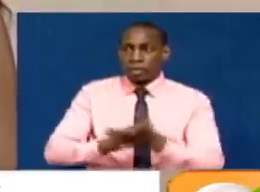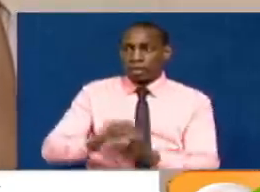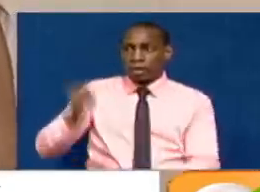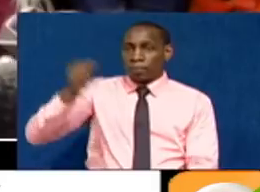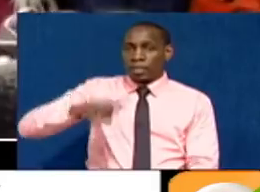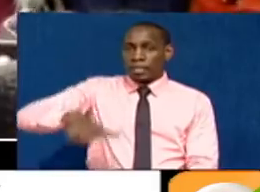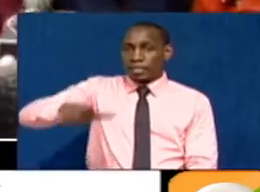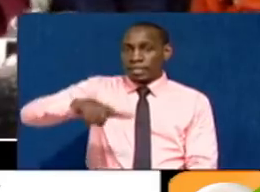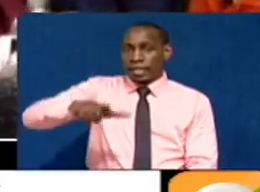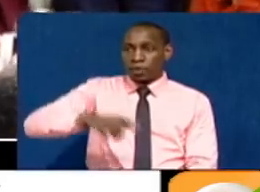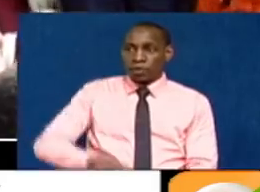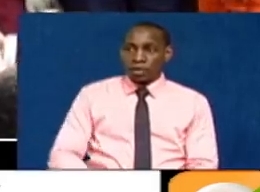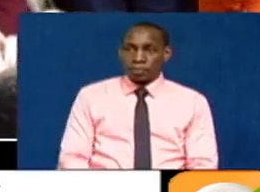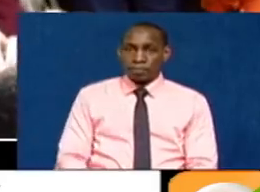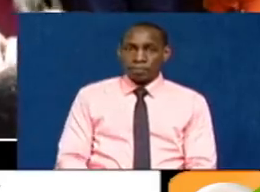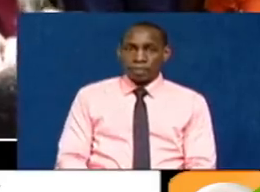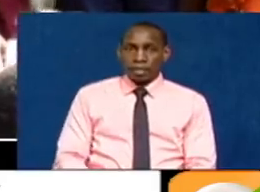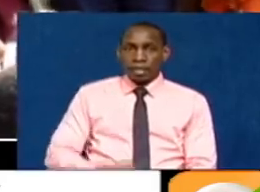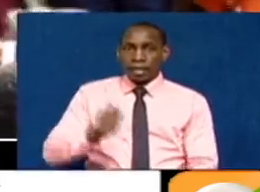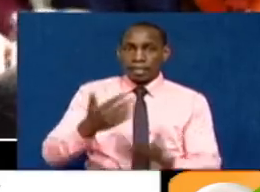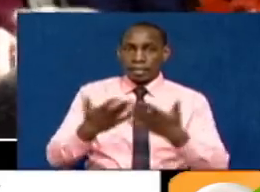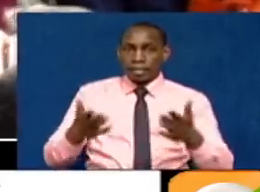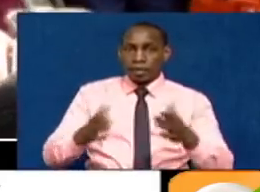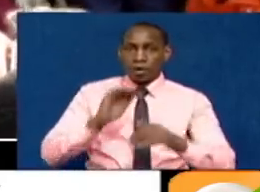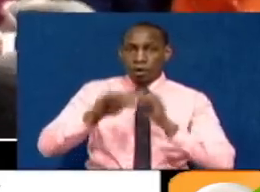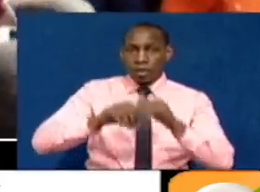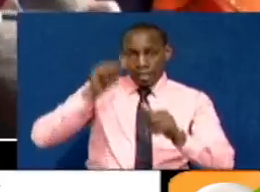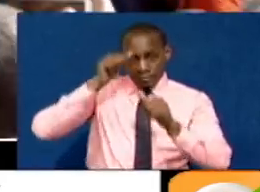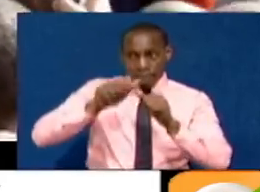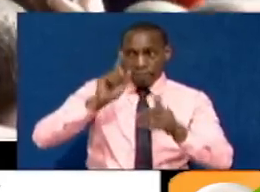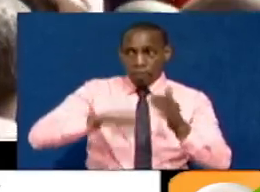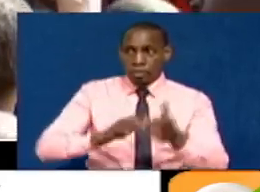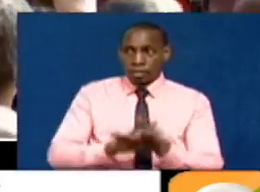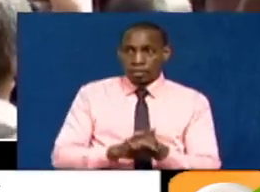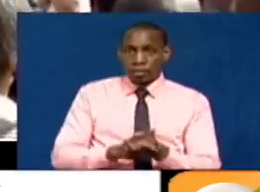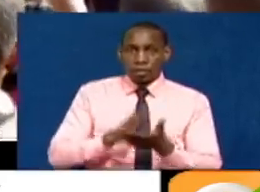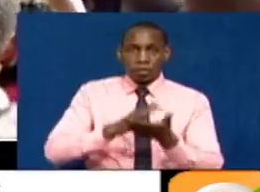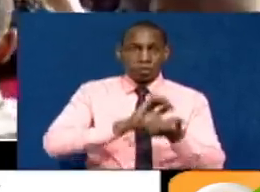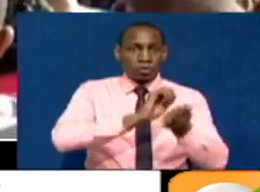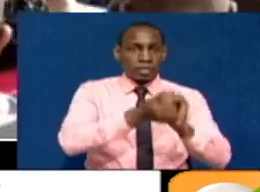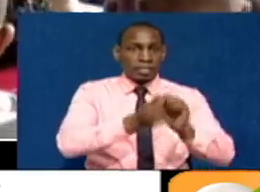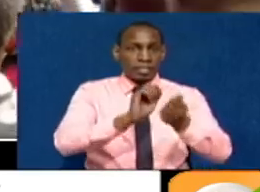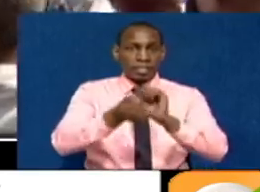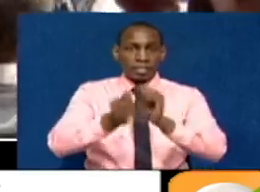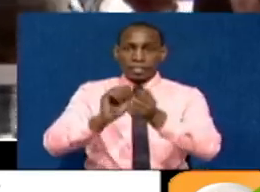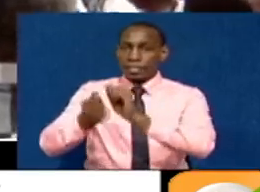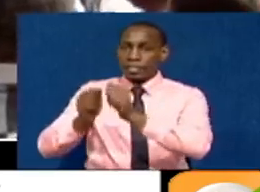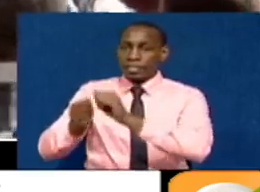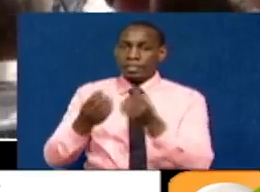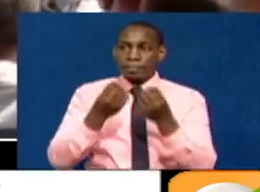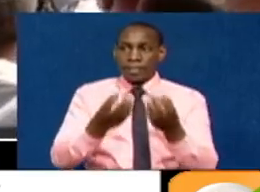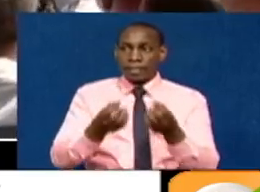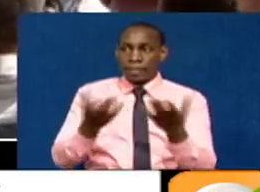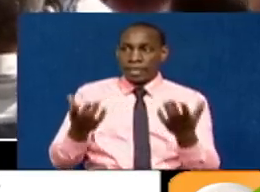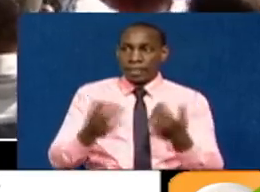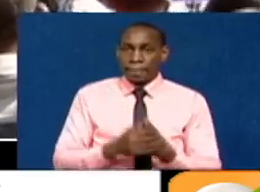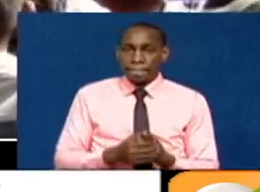is local. And just another thing I think for everybody to remember is you're going to see shifts and turns and what looks